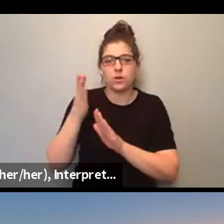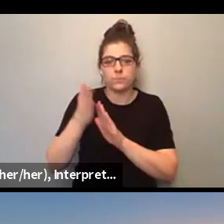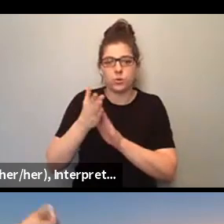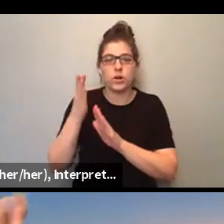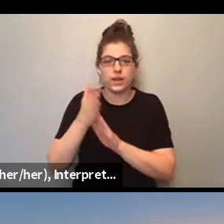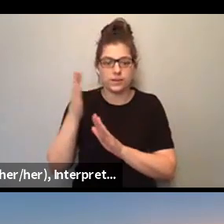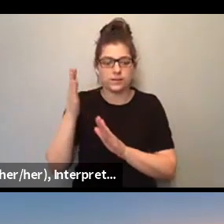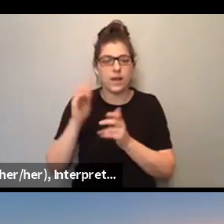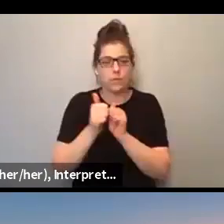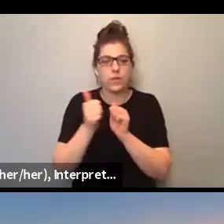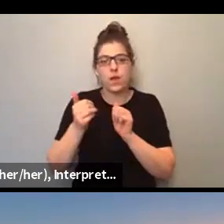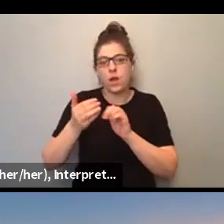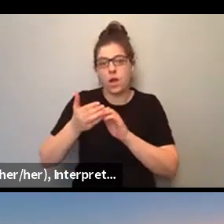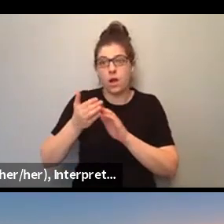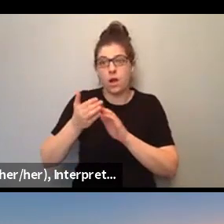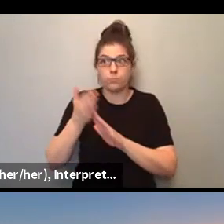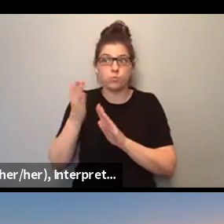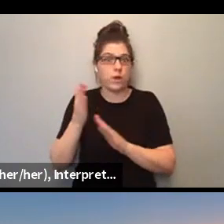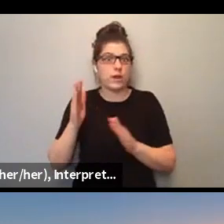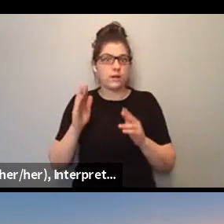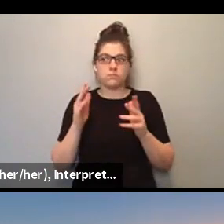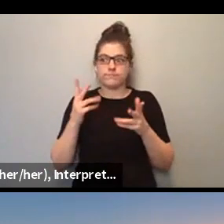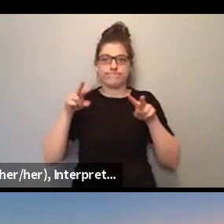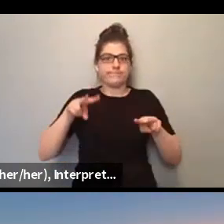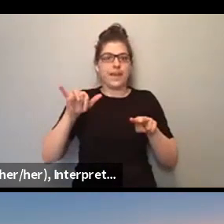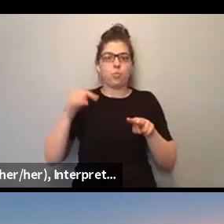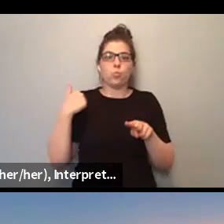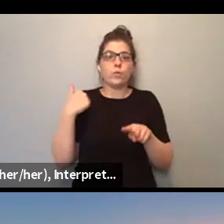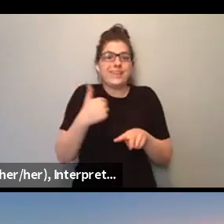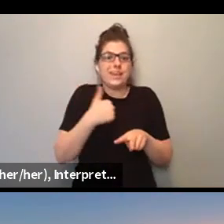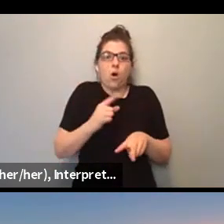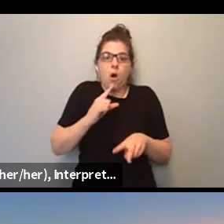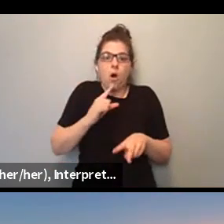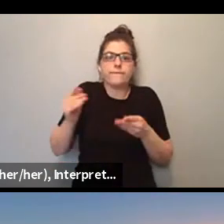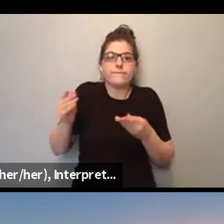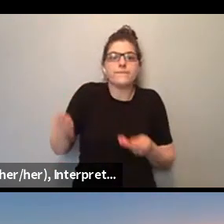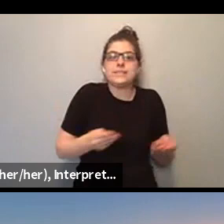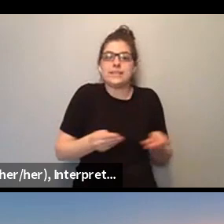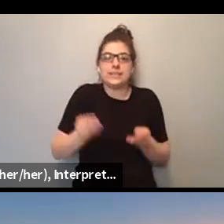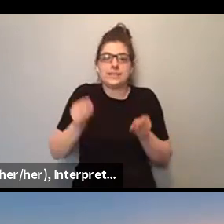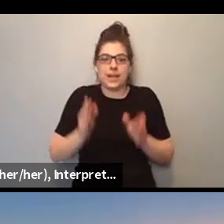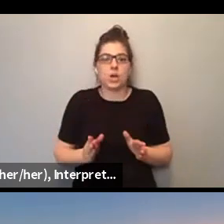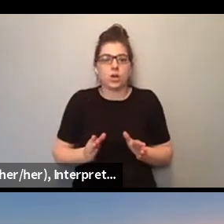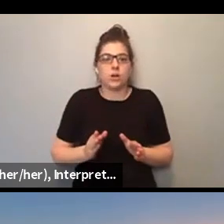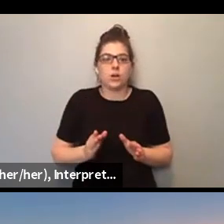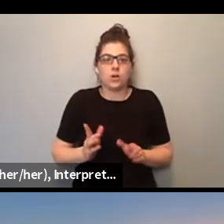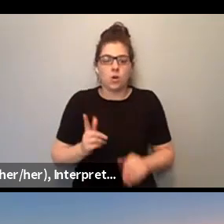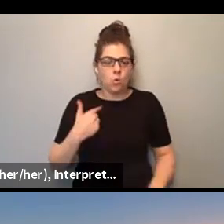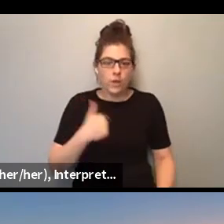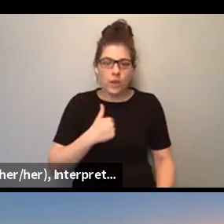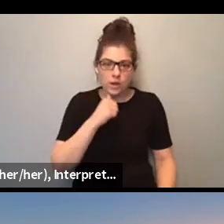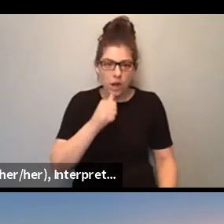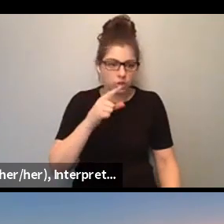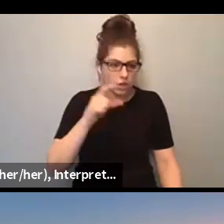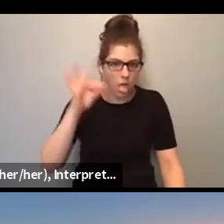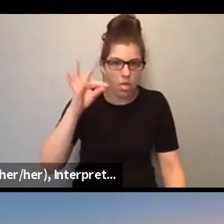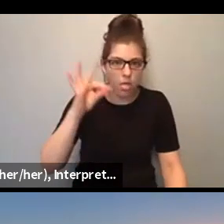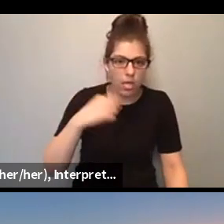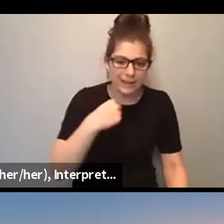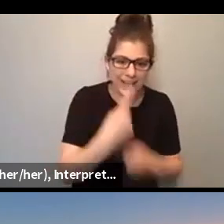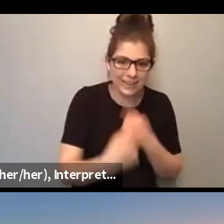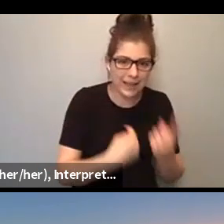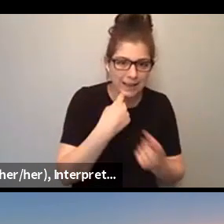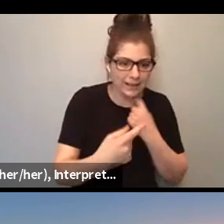look at themselves also as a facilitator instead of being, instead of dictating what terms are, whether it